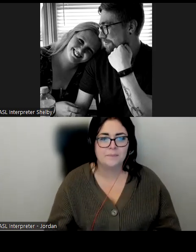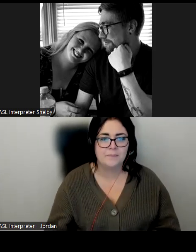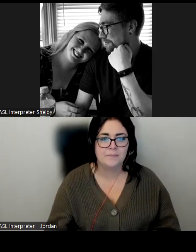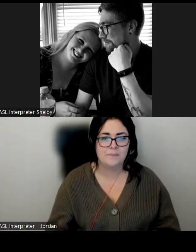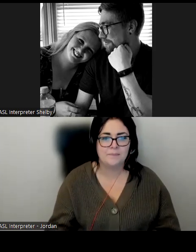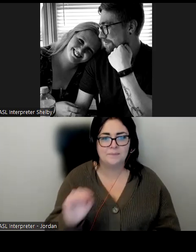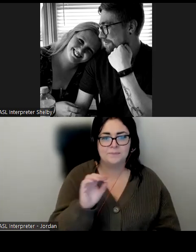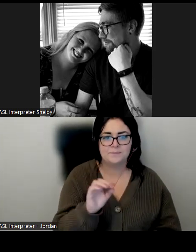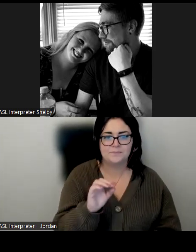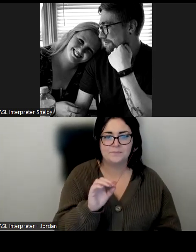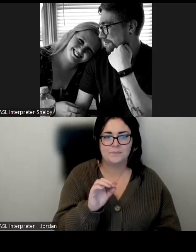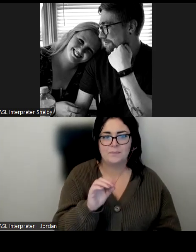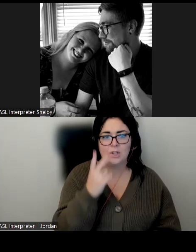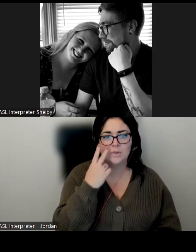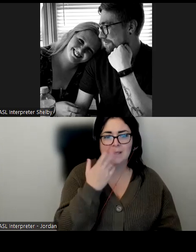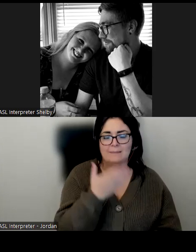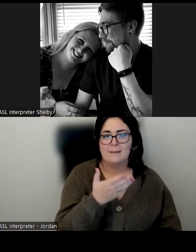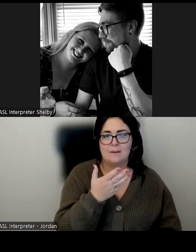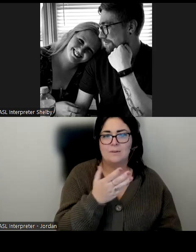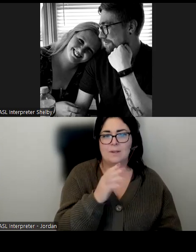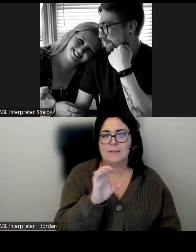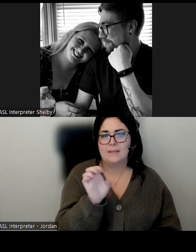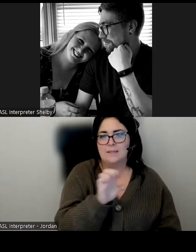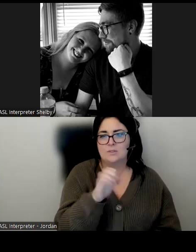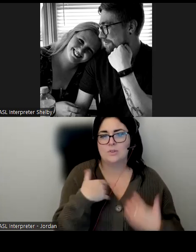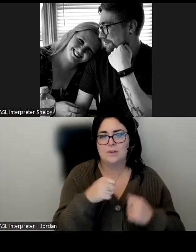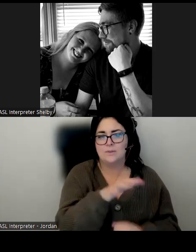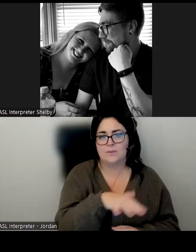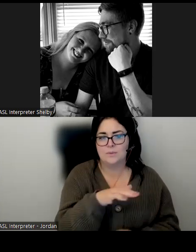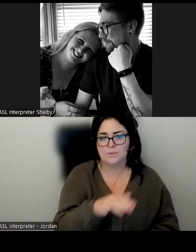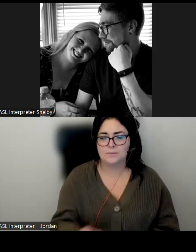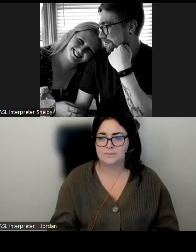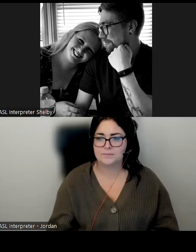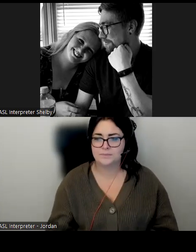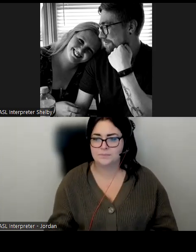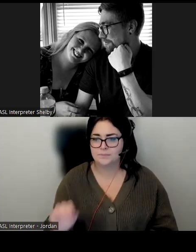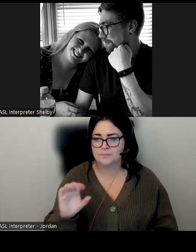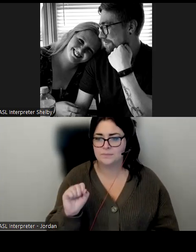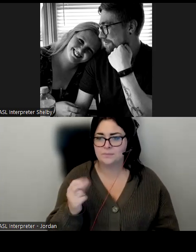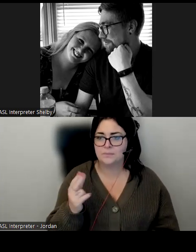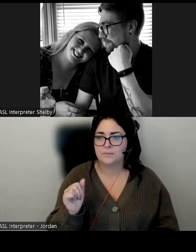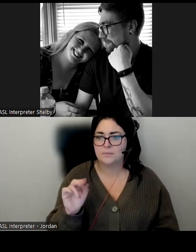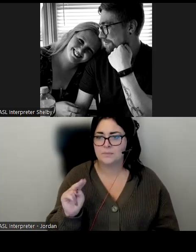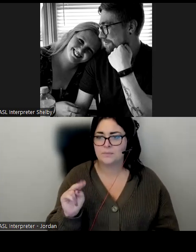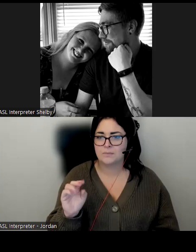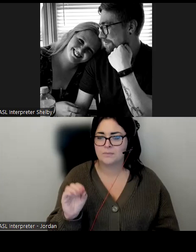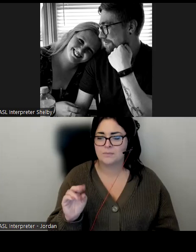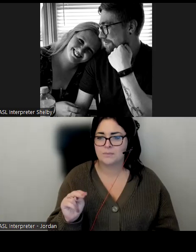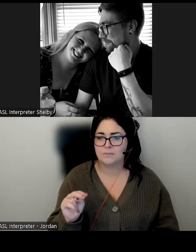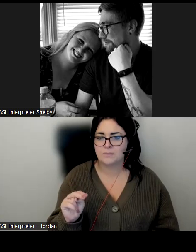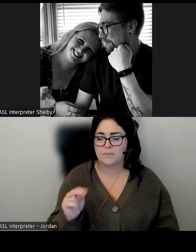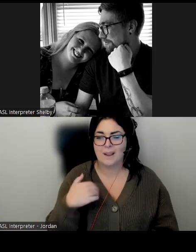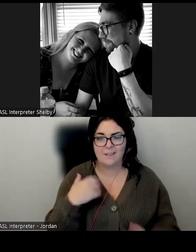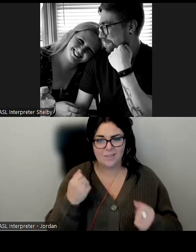Okay. And I just wanted to add one comment because I say all the time, and I'll say it again, but I wear a lot of